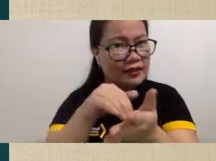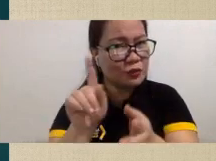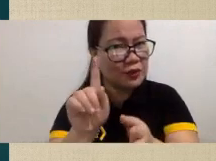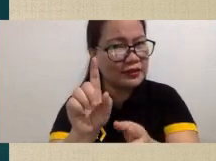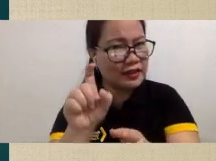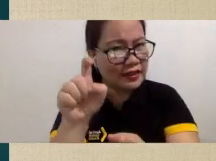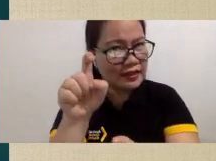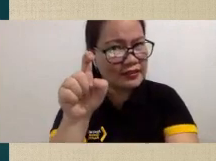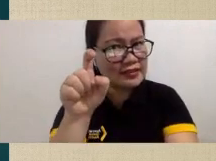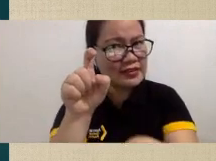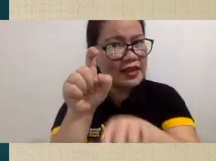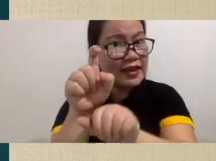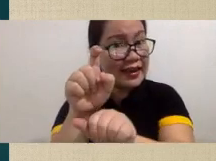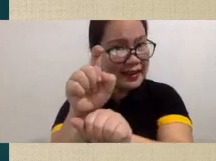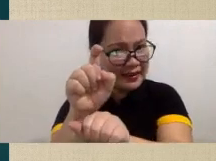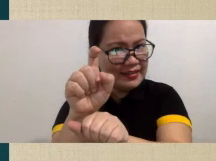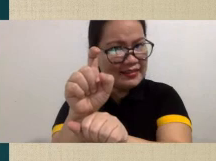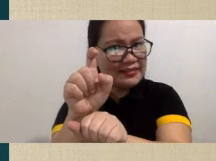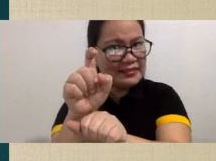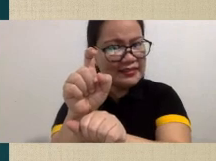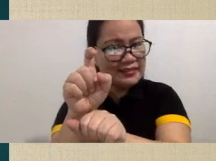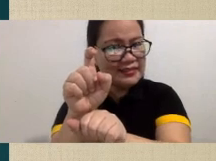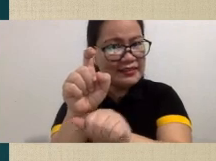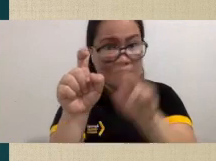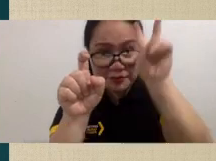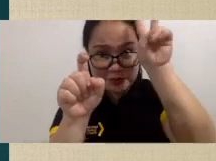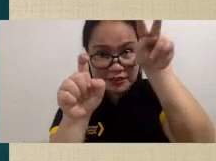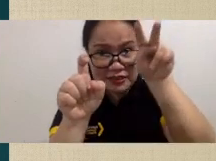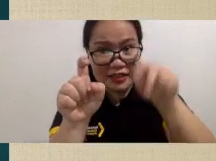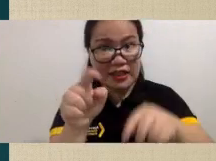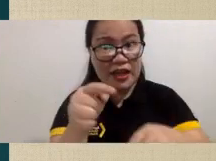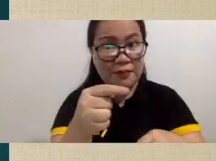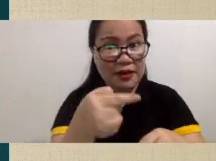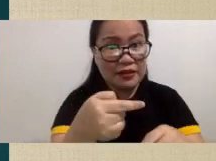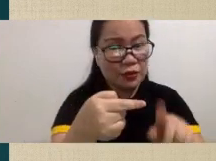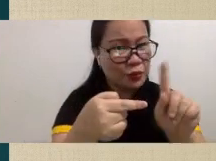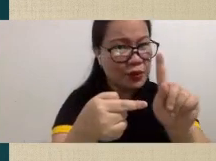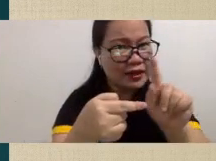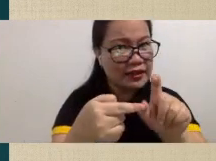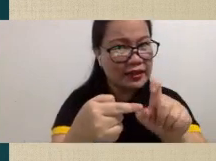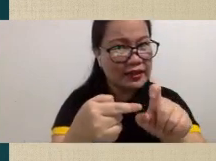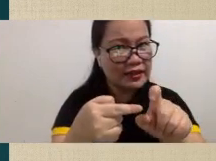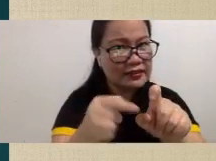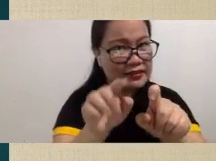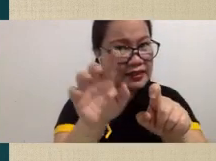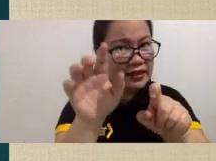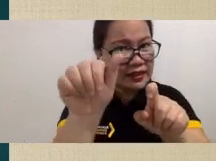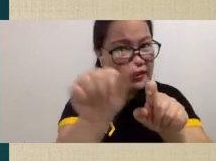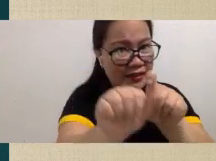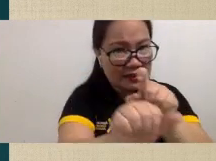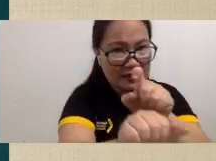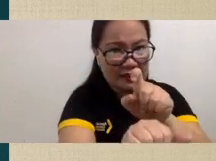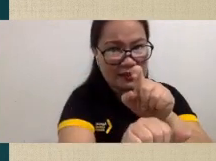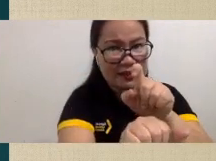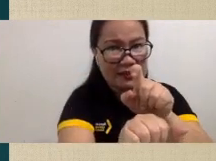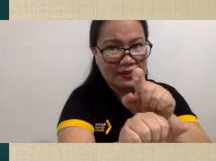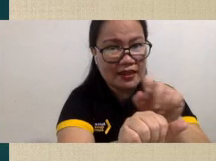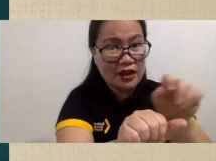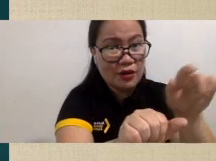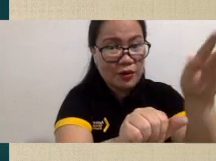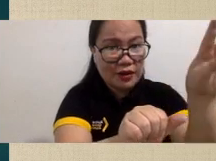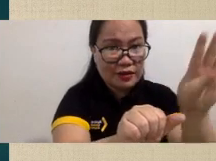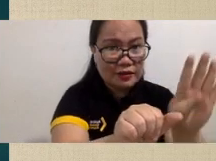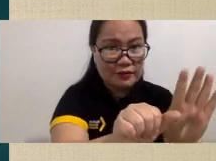squared. Ano yung x? So, magiging a squared minus, what is your x? A. Your y